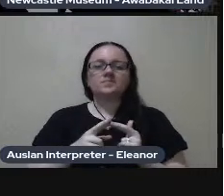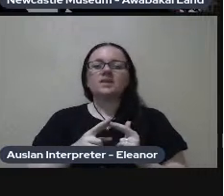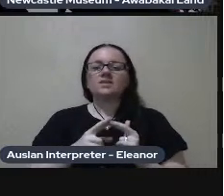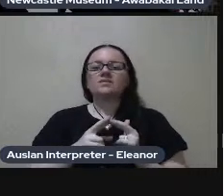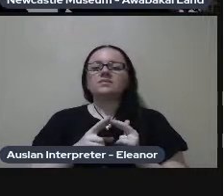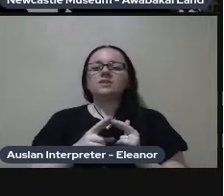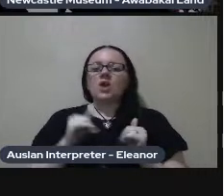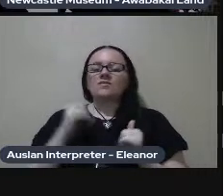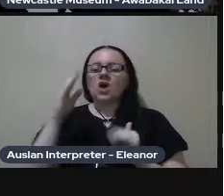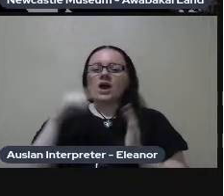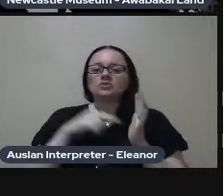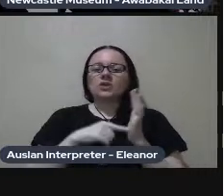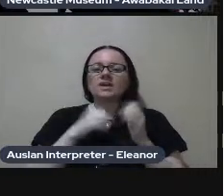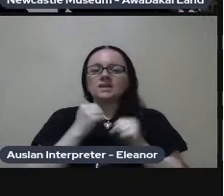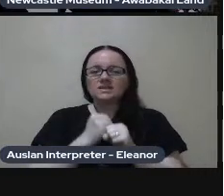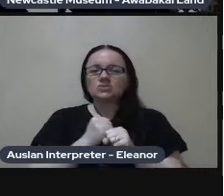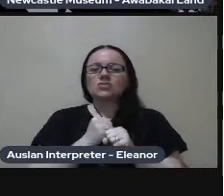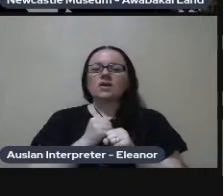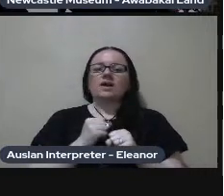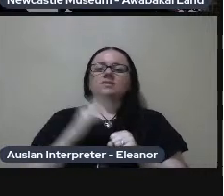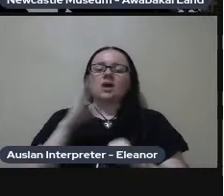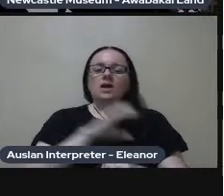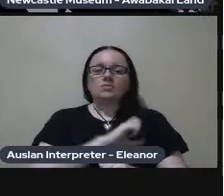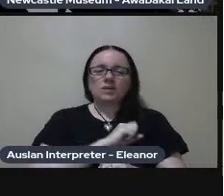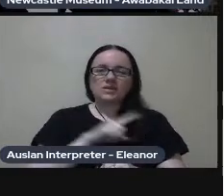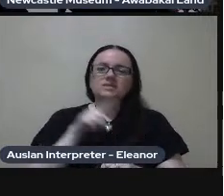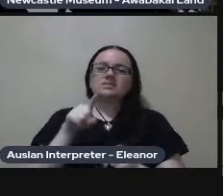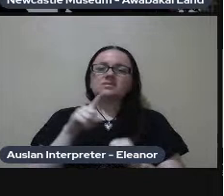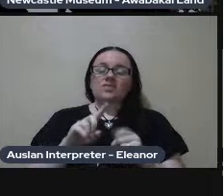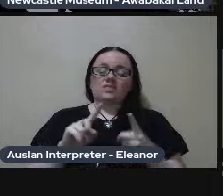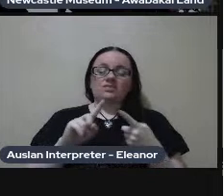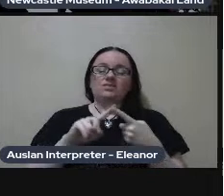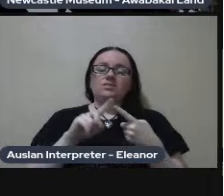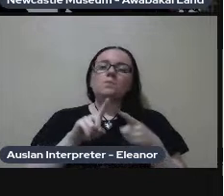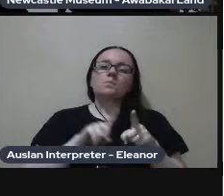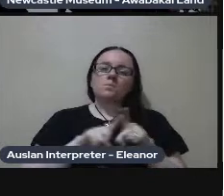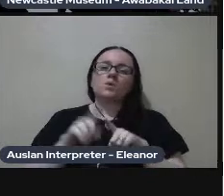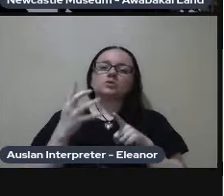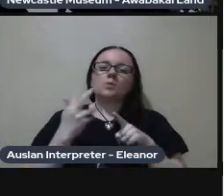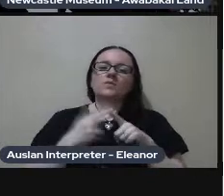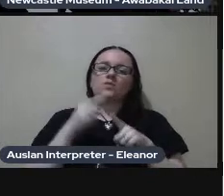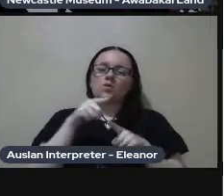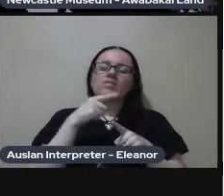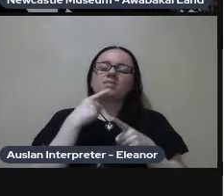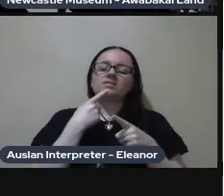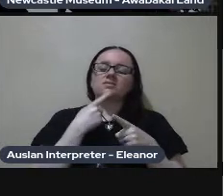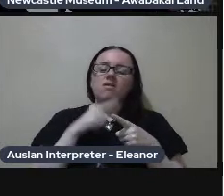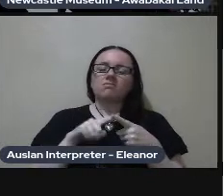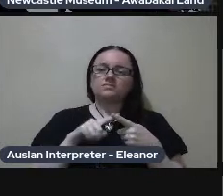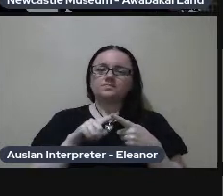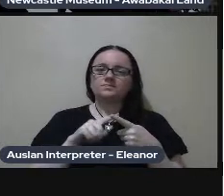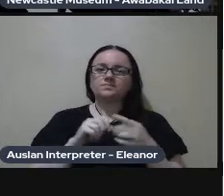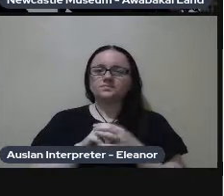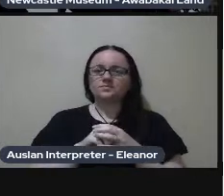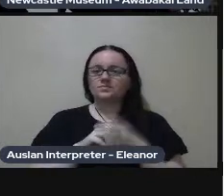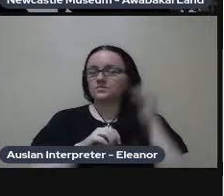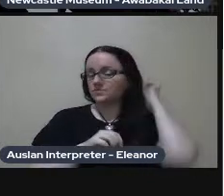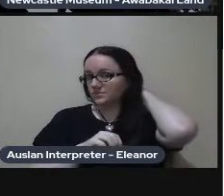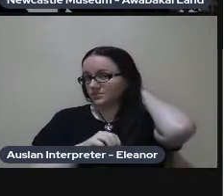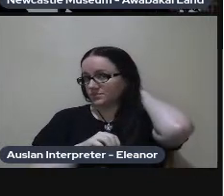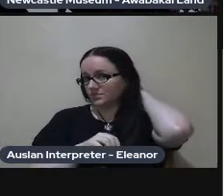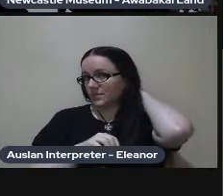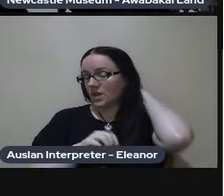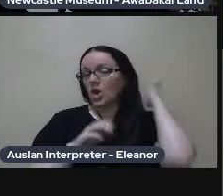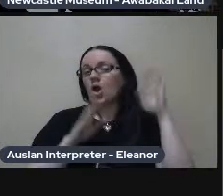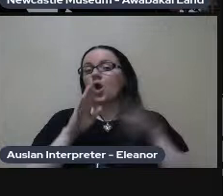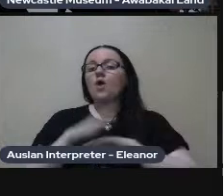more likely to form these types of platelet-based clots that stick inside the vessel wall. And of course, over time, if they're not